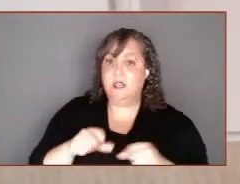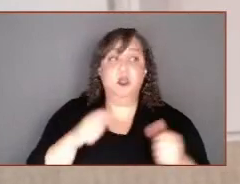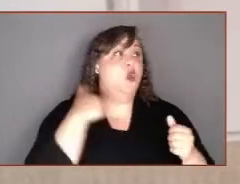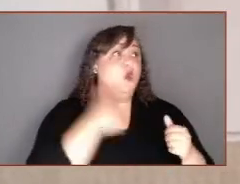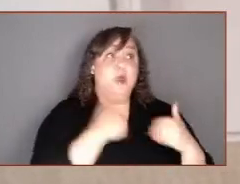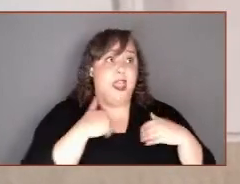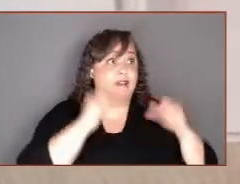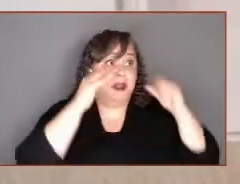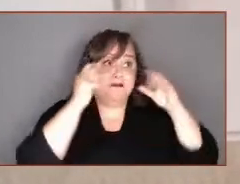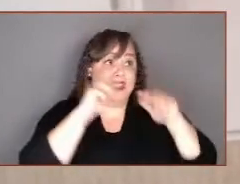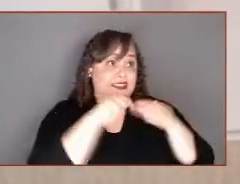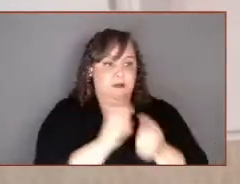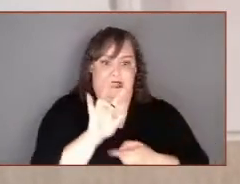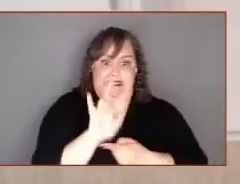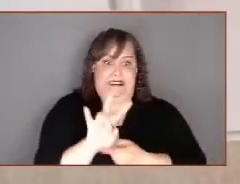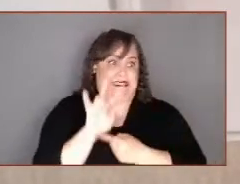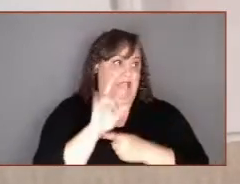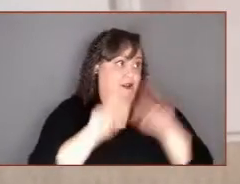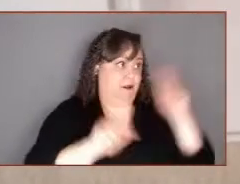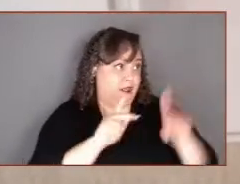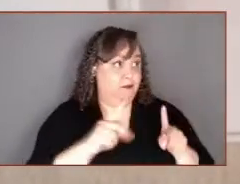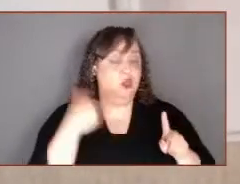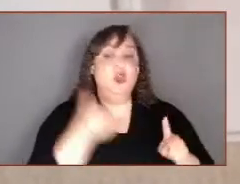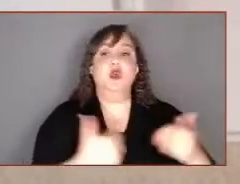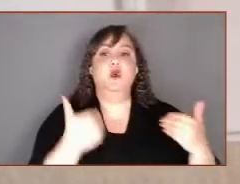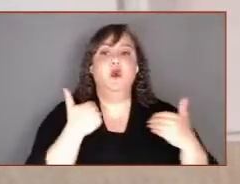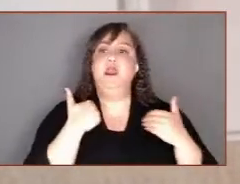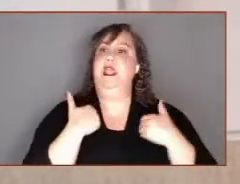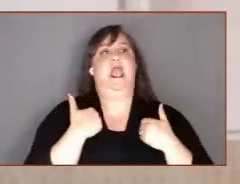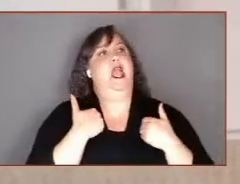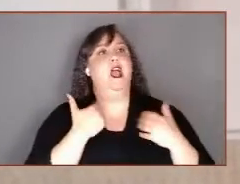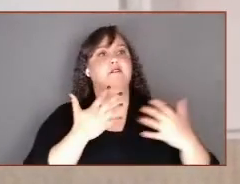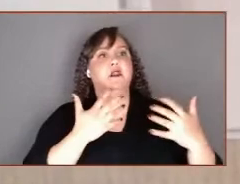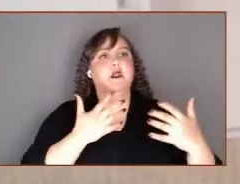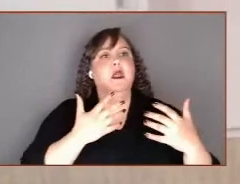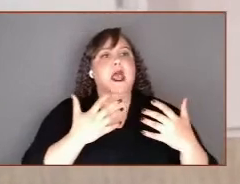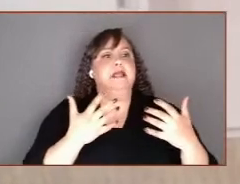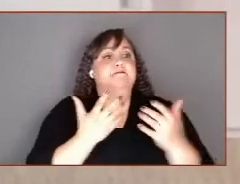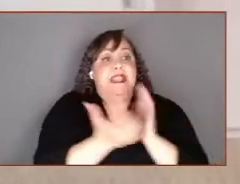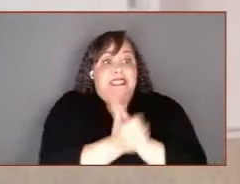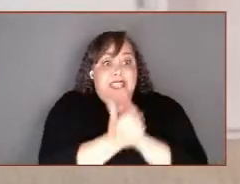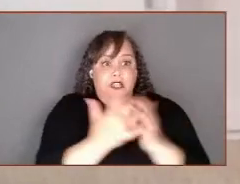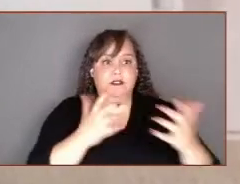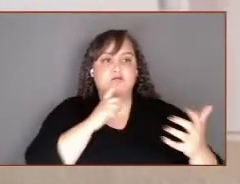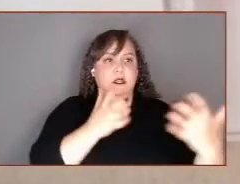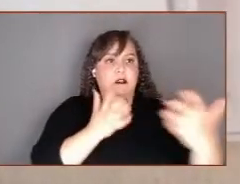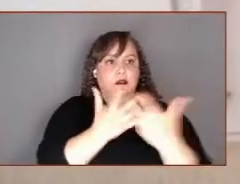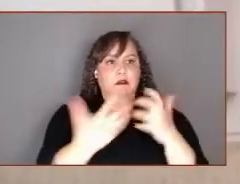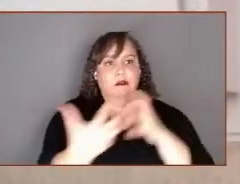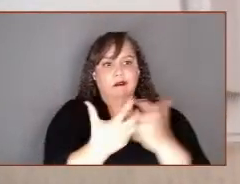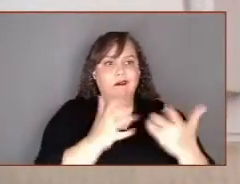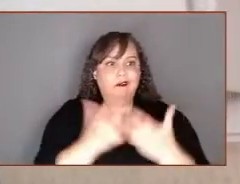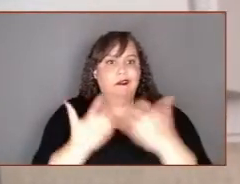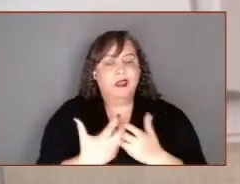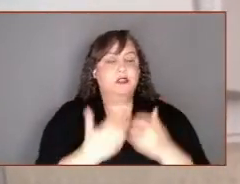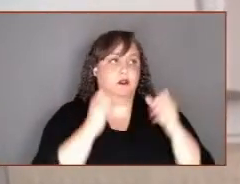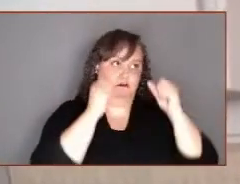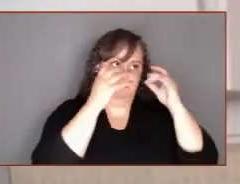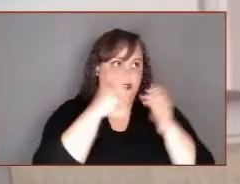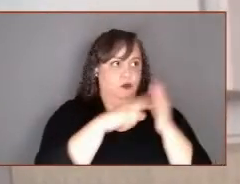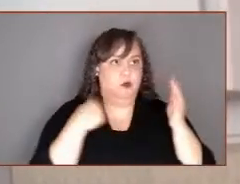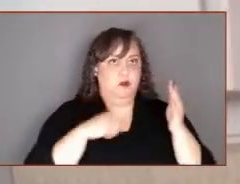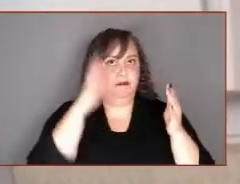we have complementary skills, and it's just amazing what we've actually come up with. So we have a really stable rig this